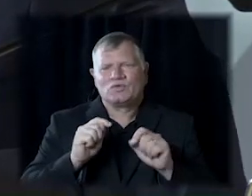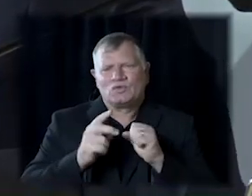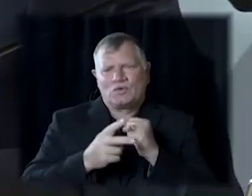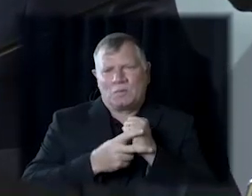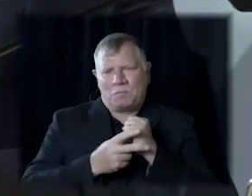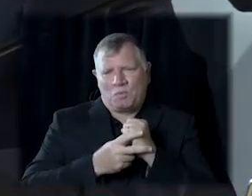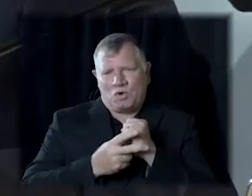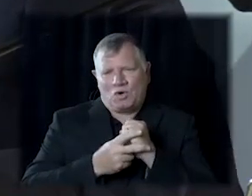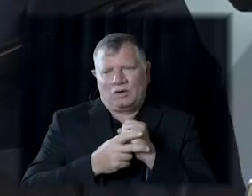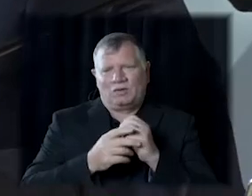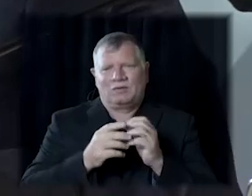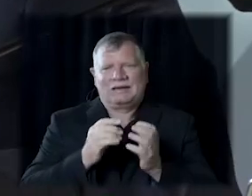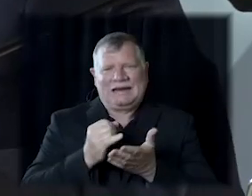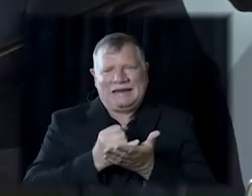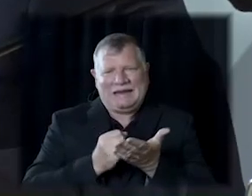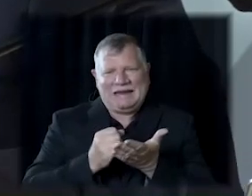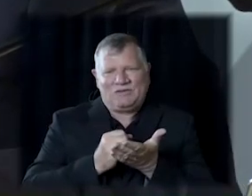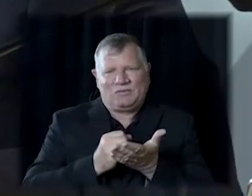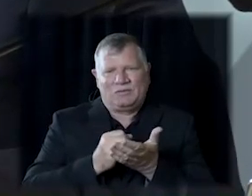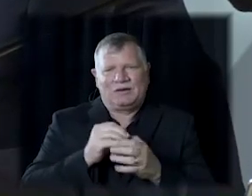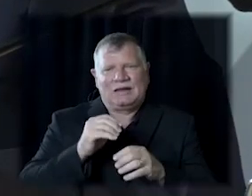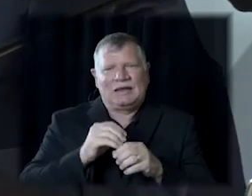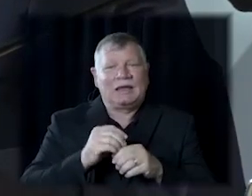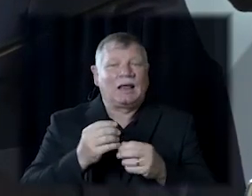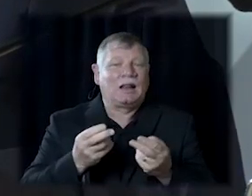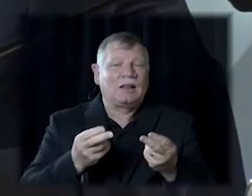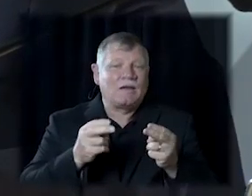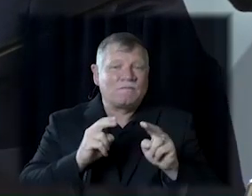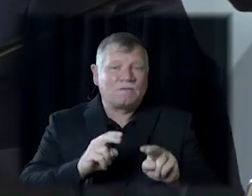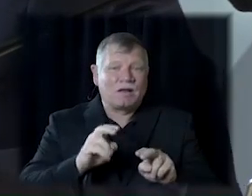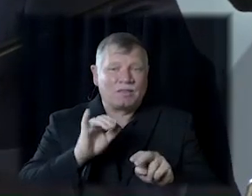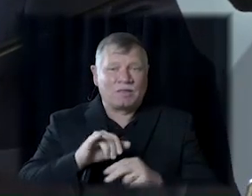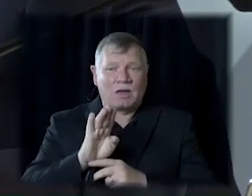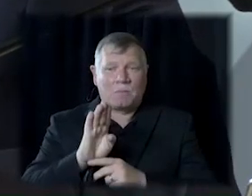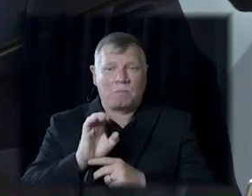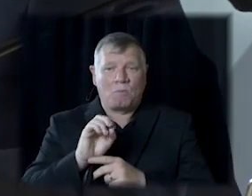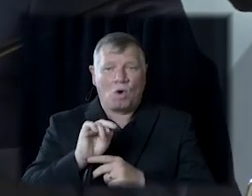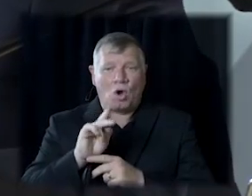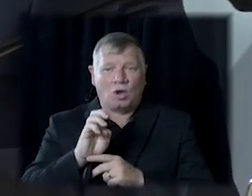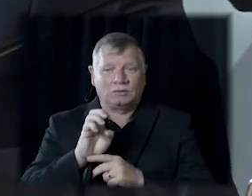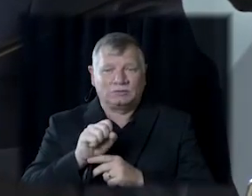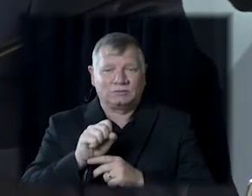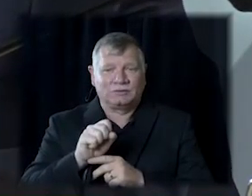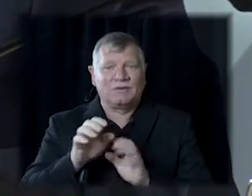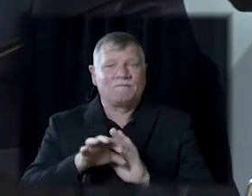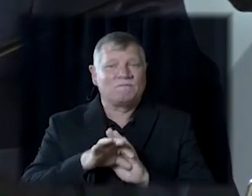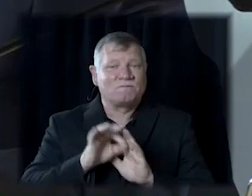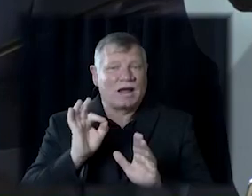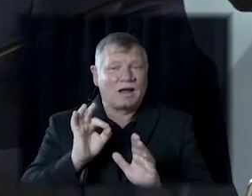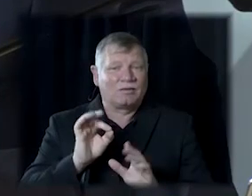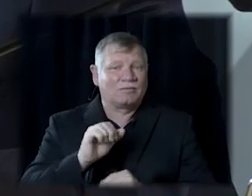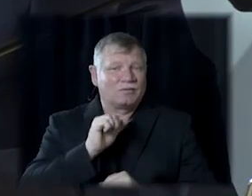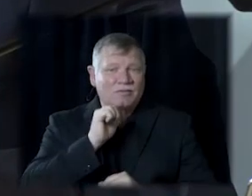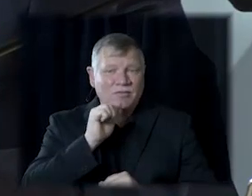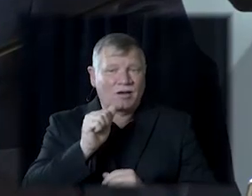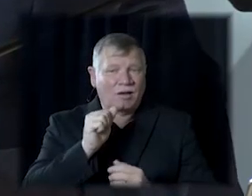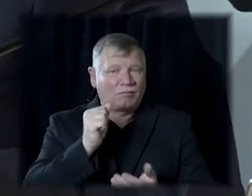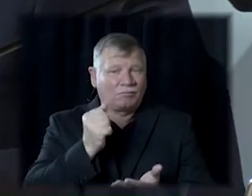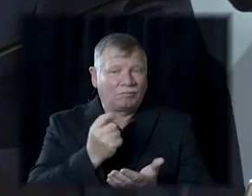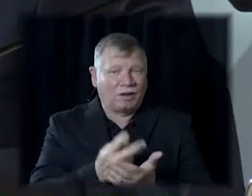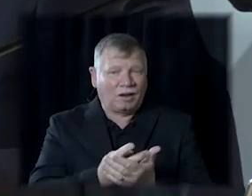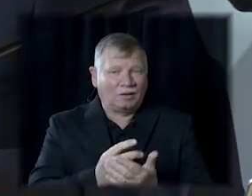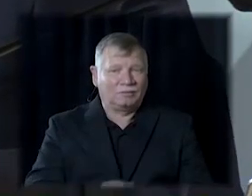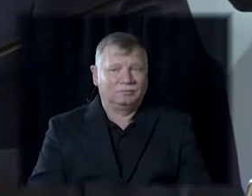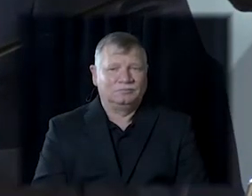to claw back the interest and principal in the event that the bonds are found to be invalid. Now, with